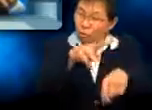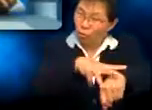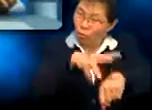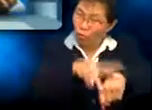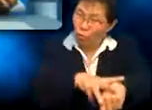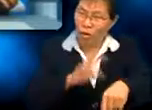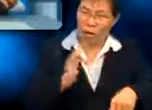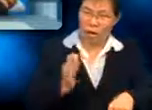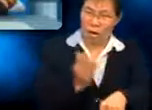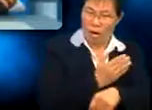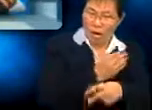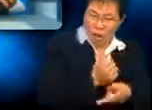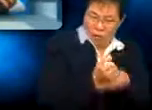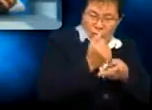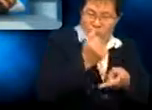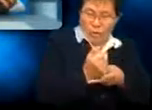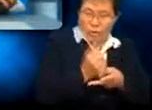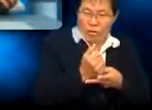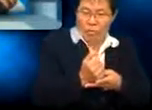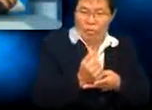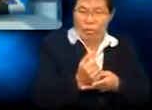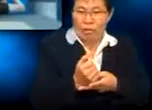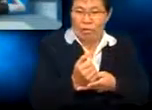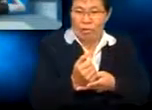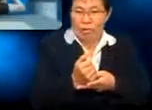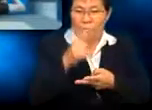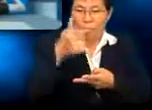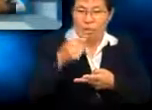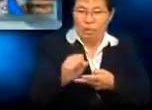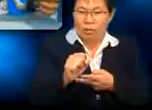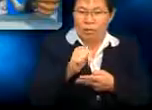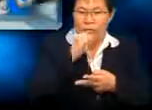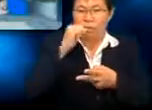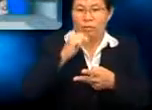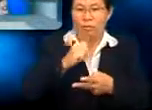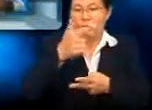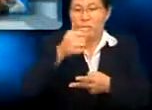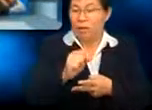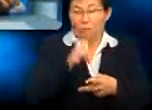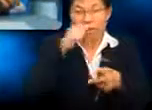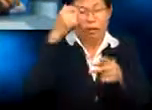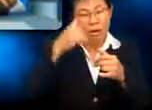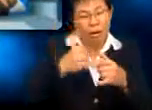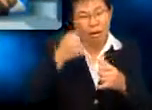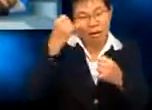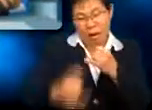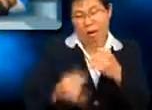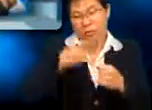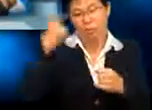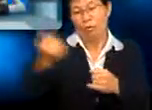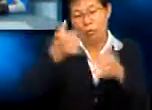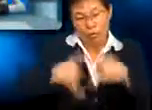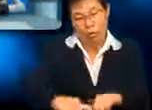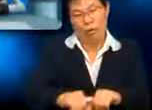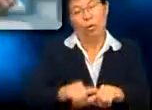warning. Our reserves of coal and gas are not going to last forever. They may become